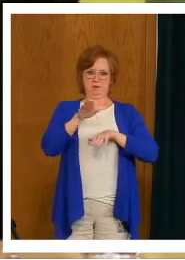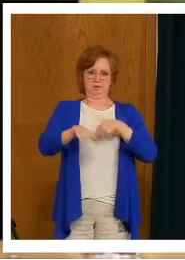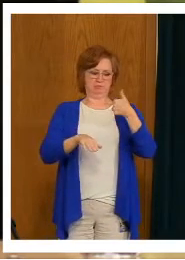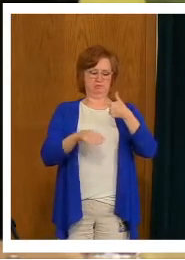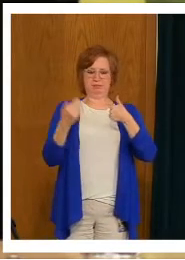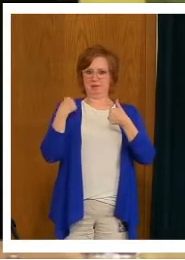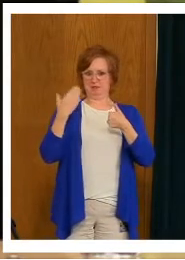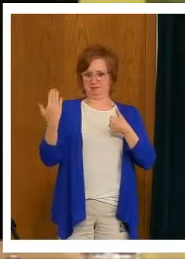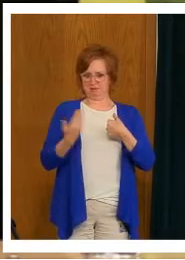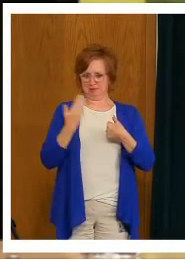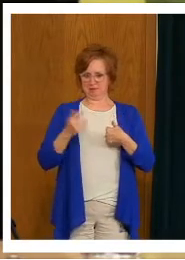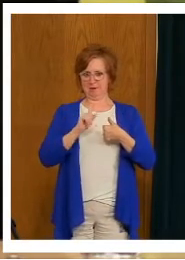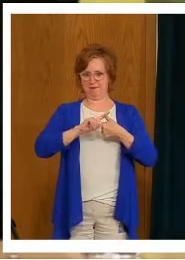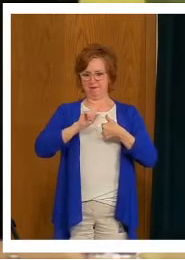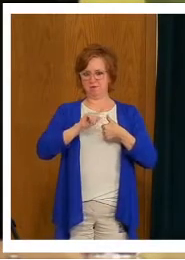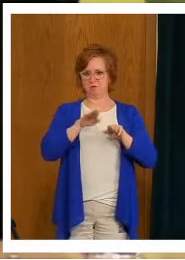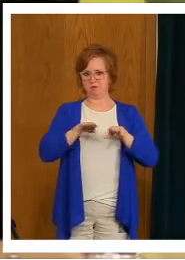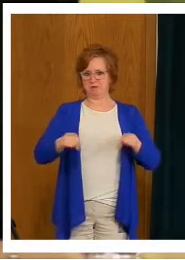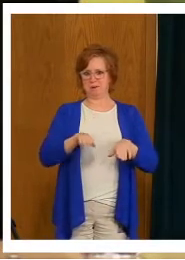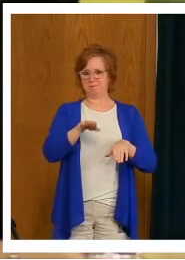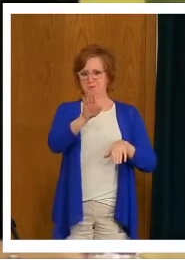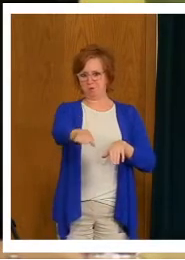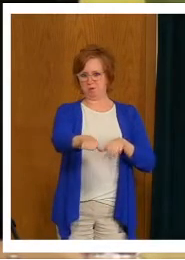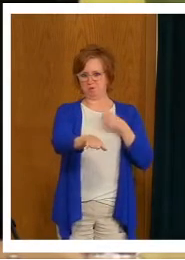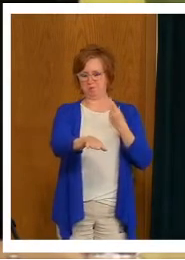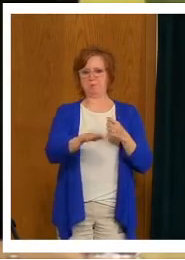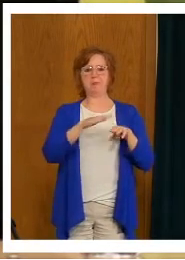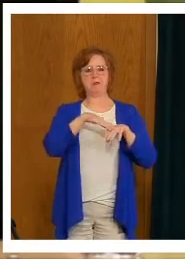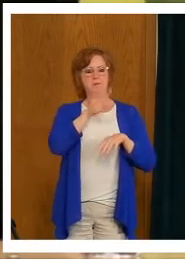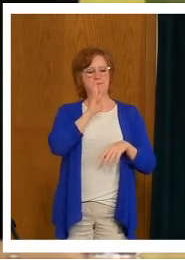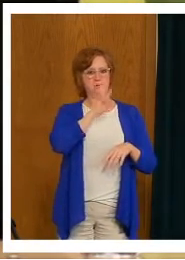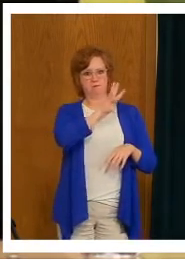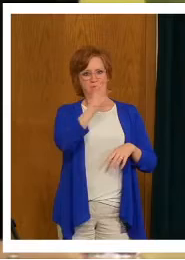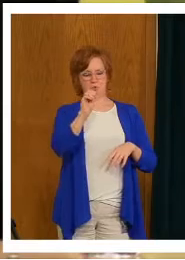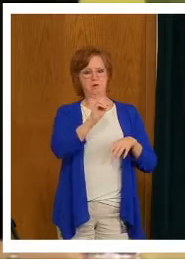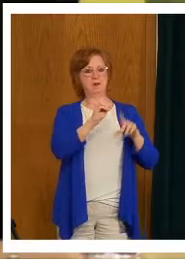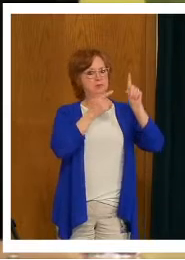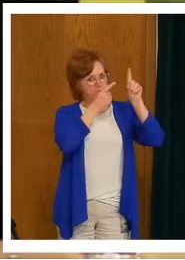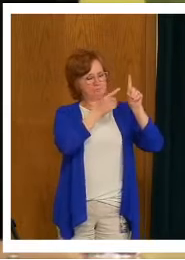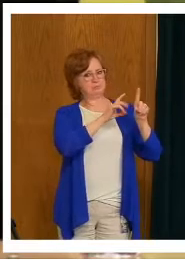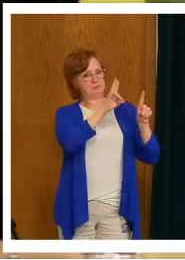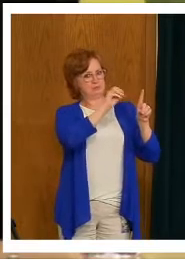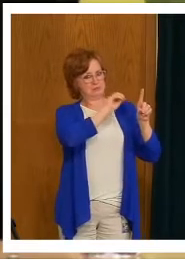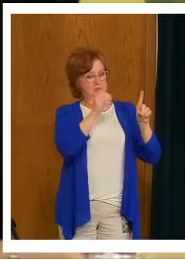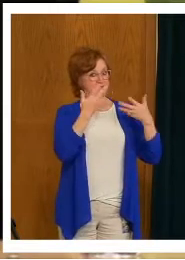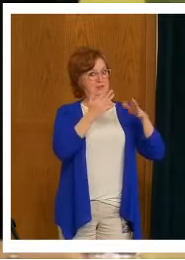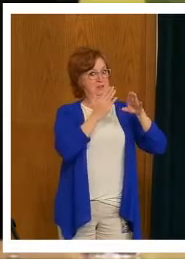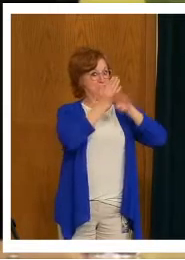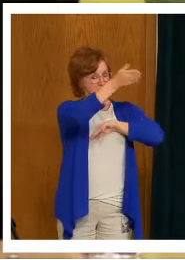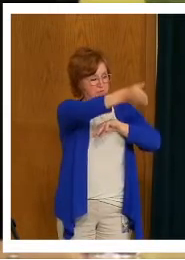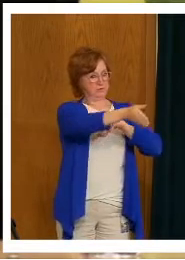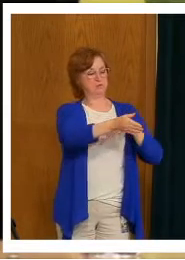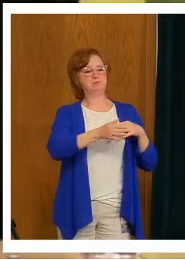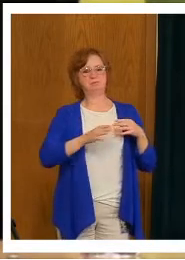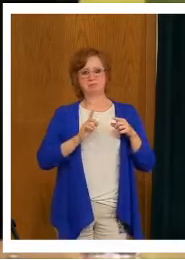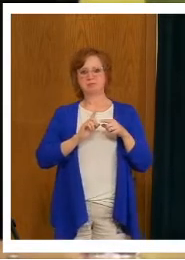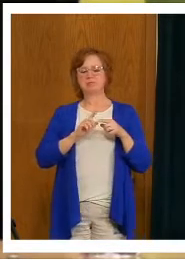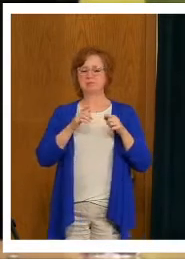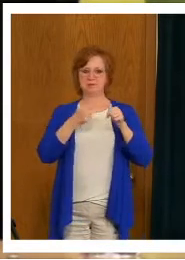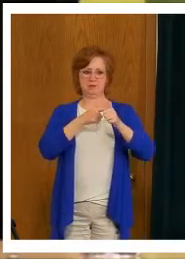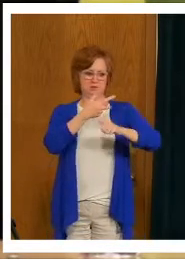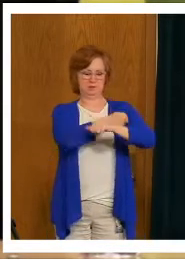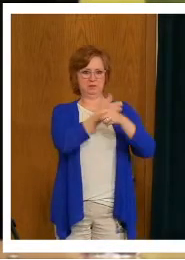threshold. 70% of everyone over the age of 40 has received their first shot. We are making good progress on